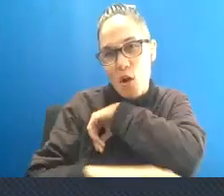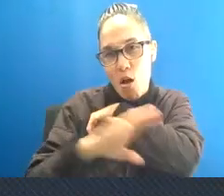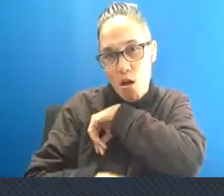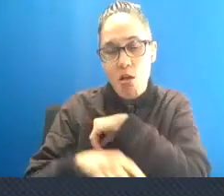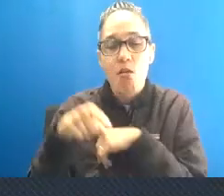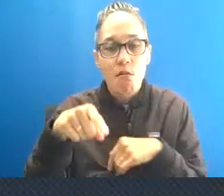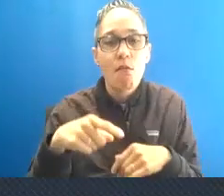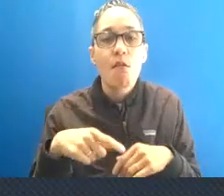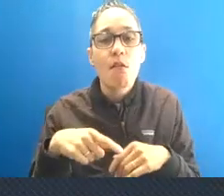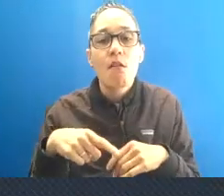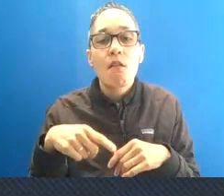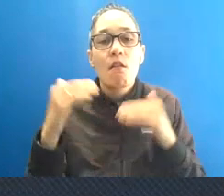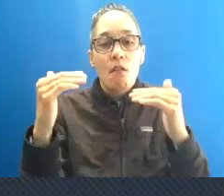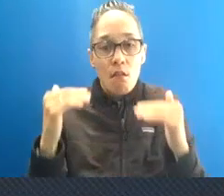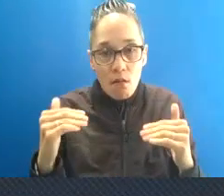semester.